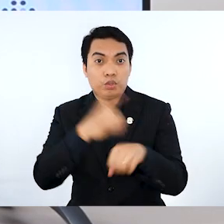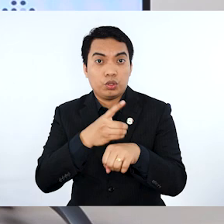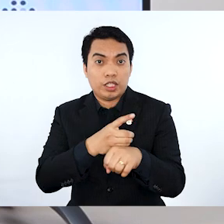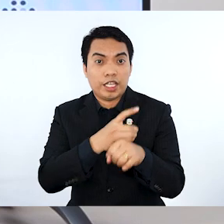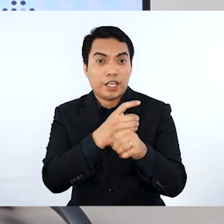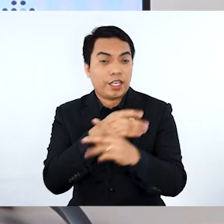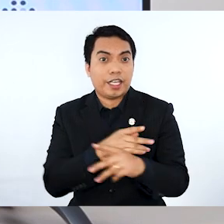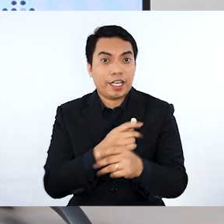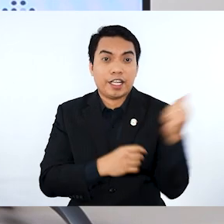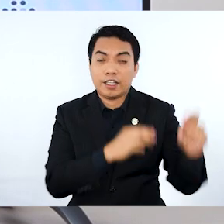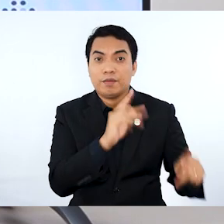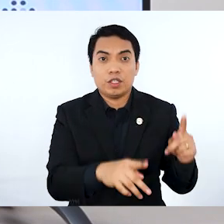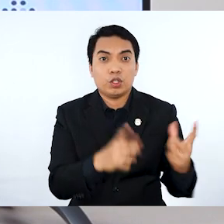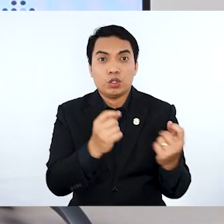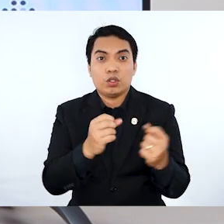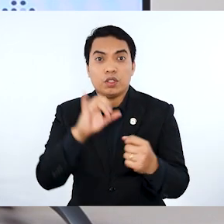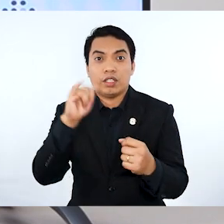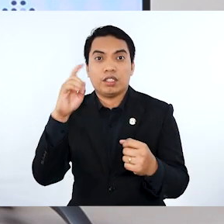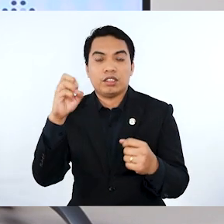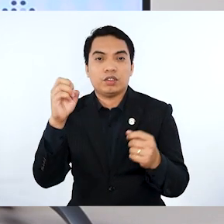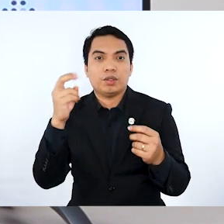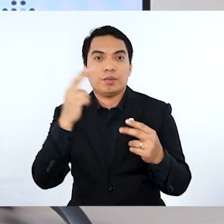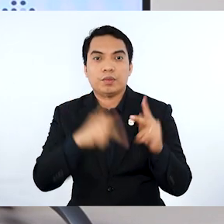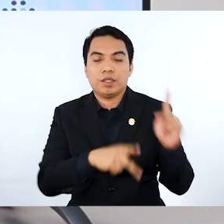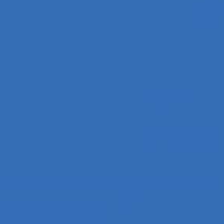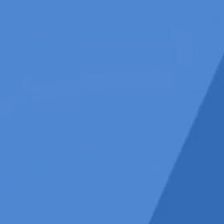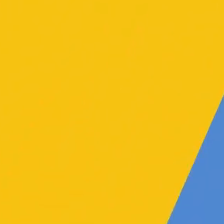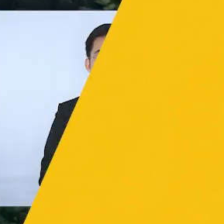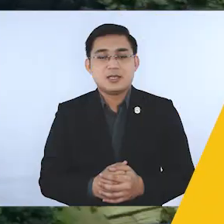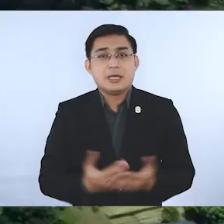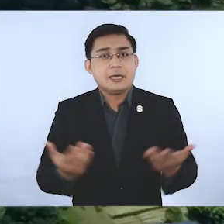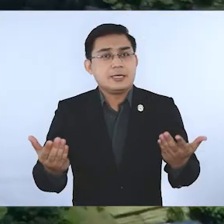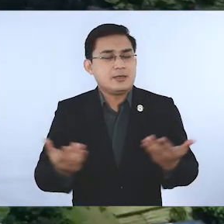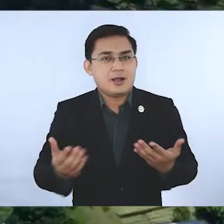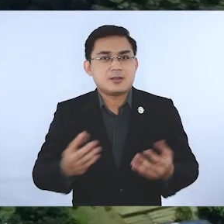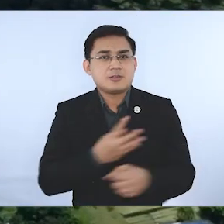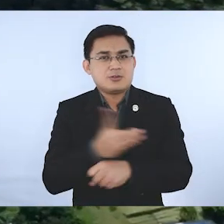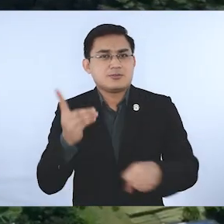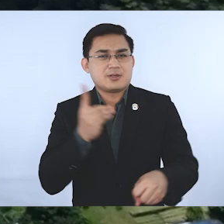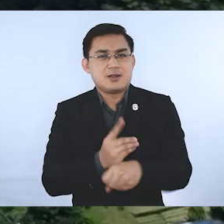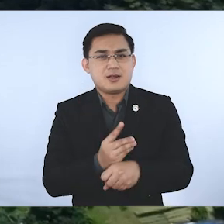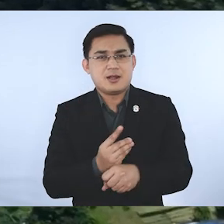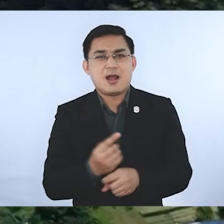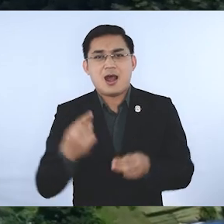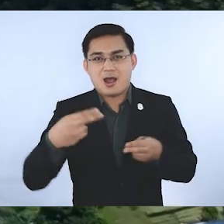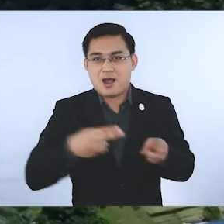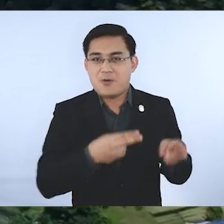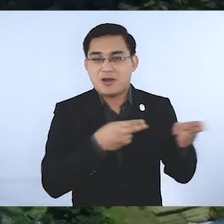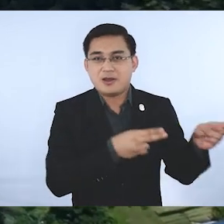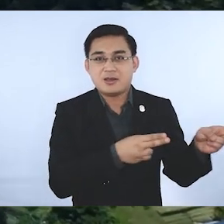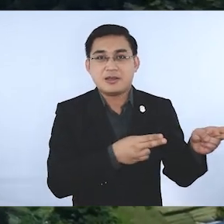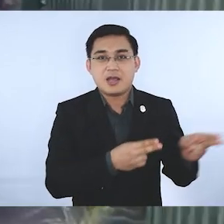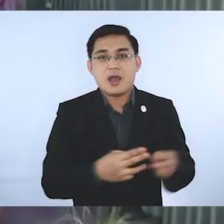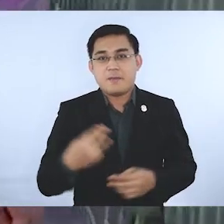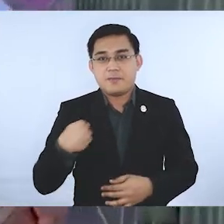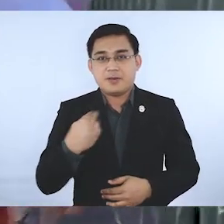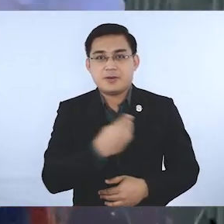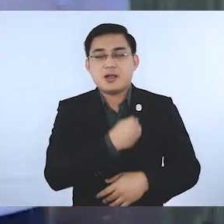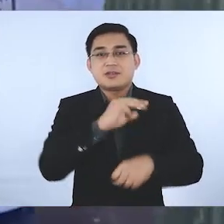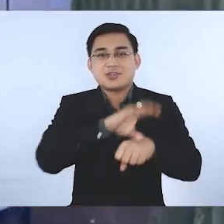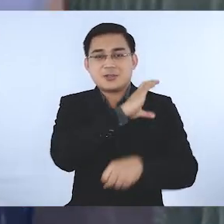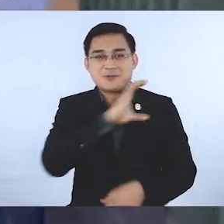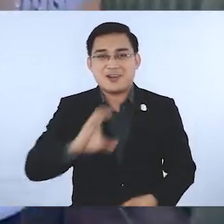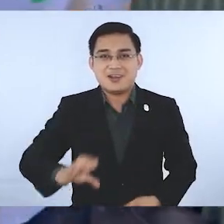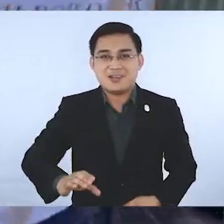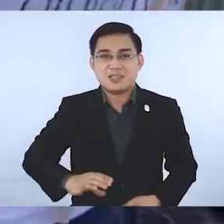their fellow men as they conducted an Aid to Humanity event. Here in the Ecclesiastical District of Hawaii Pacific, members